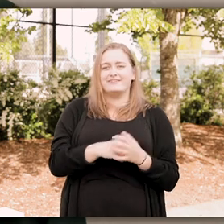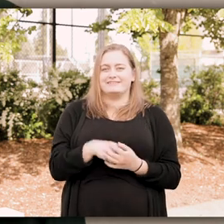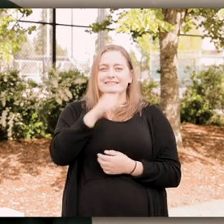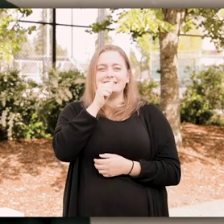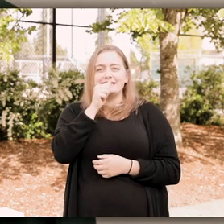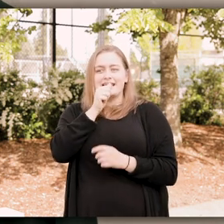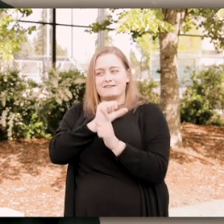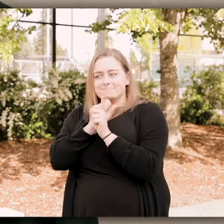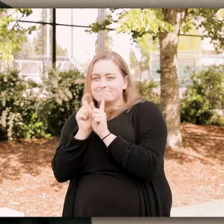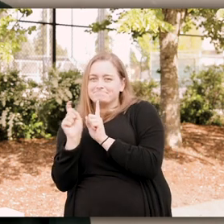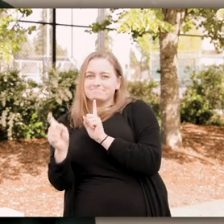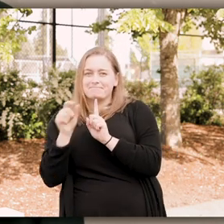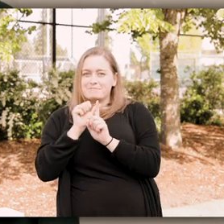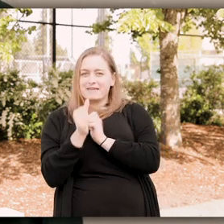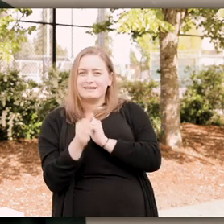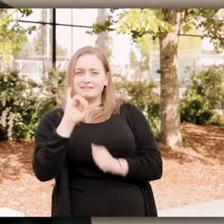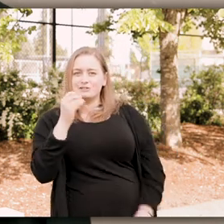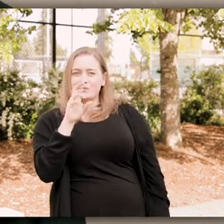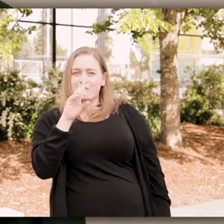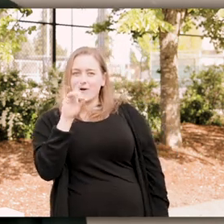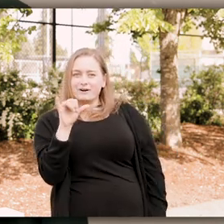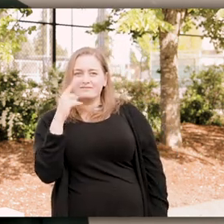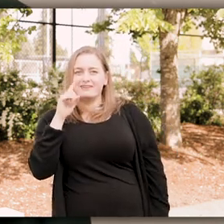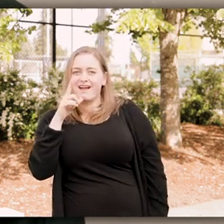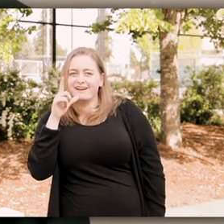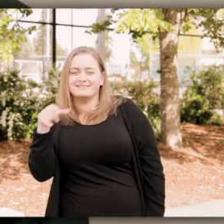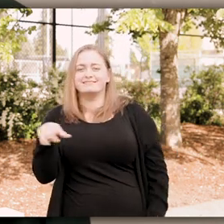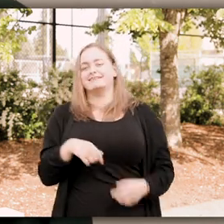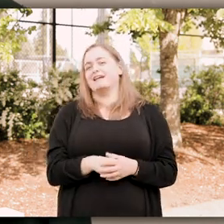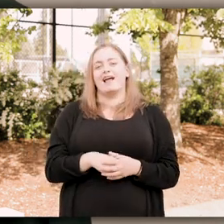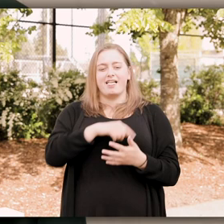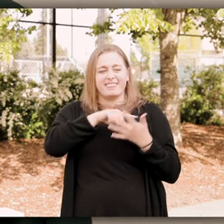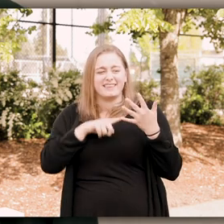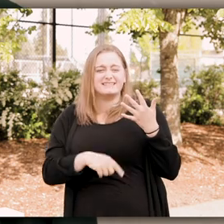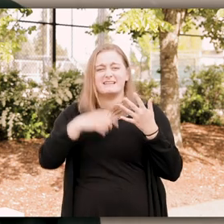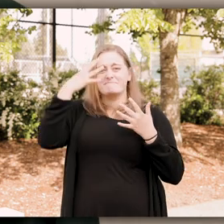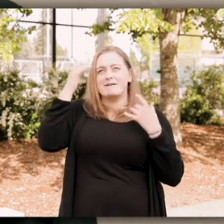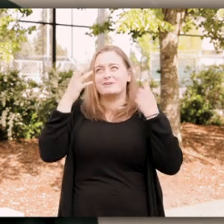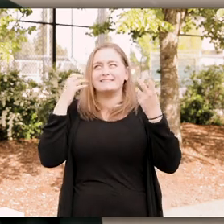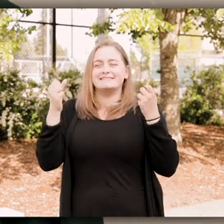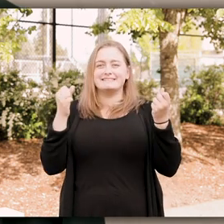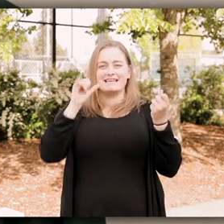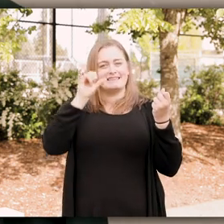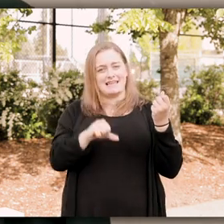2020 that could never be lost to a year cut short. I implore you all not to view this year as a disappointing ending or